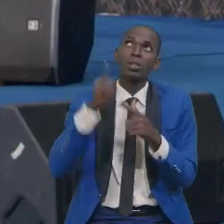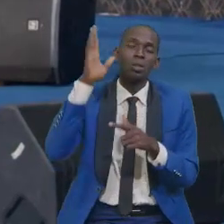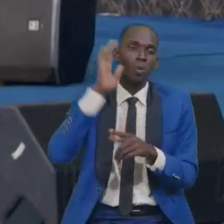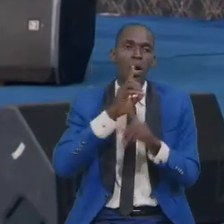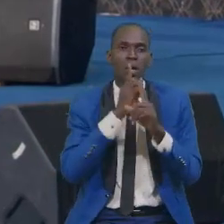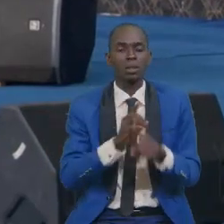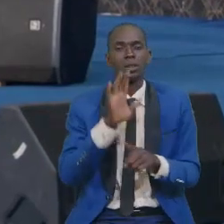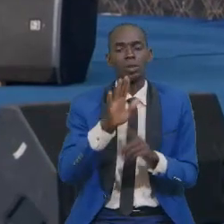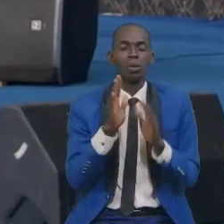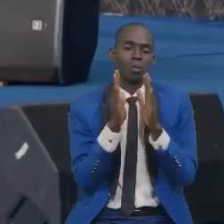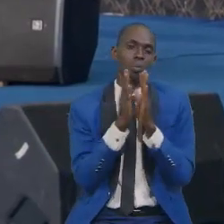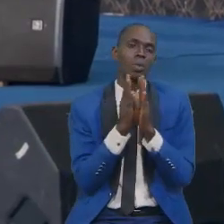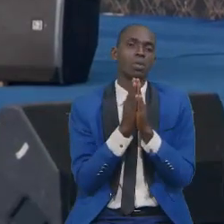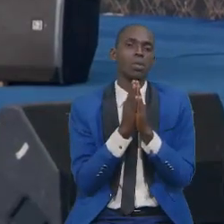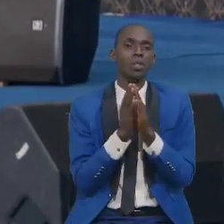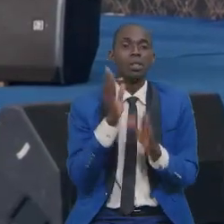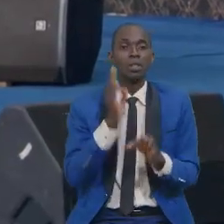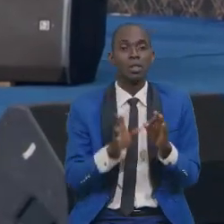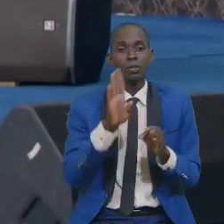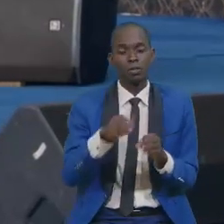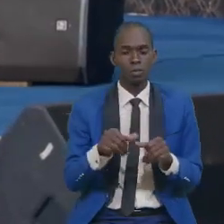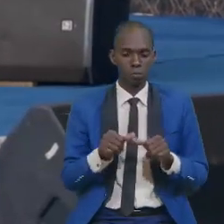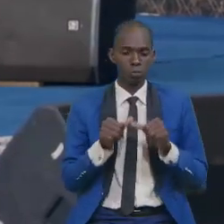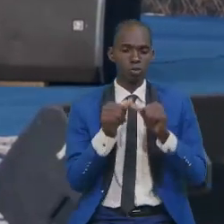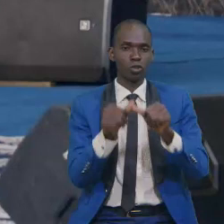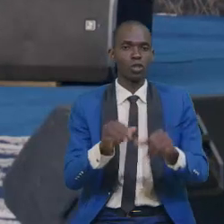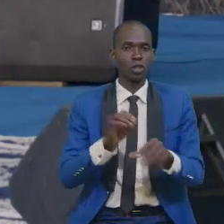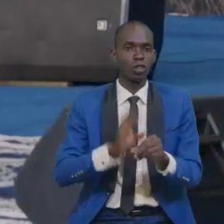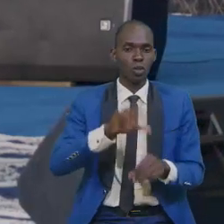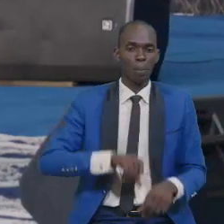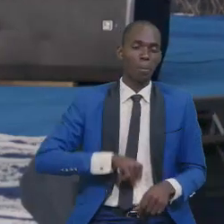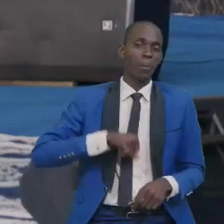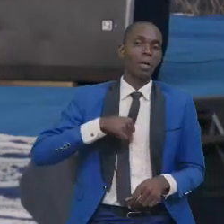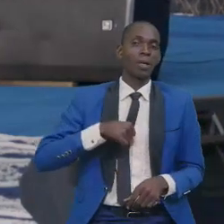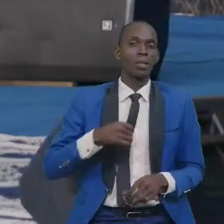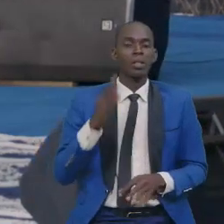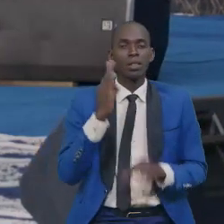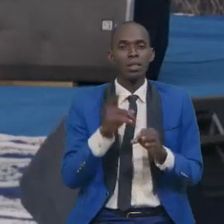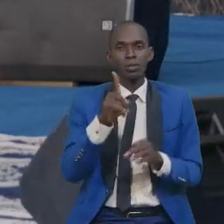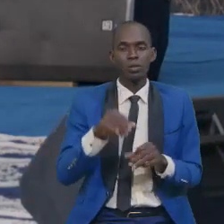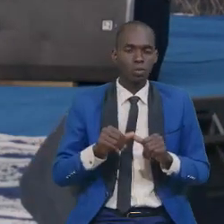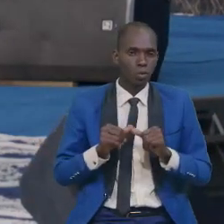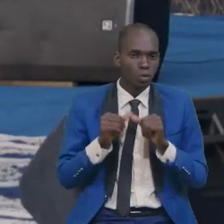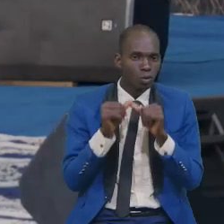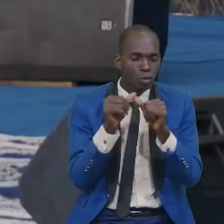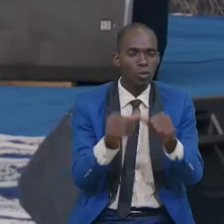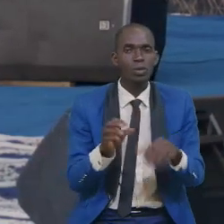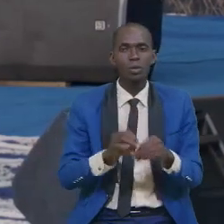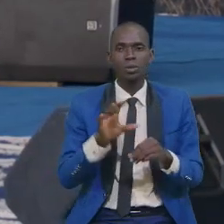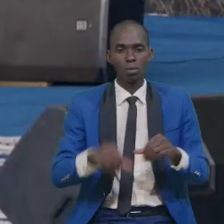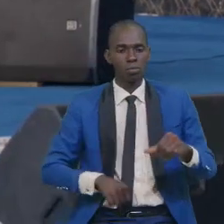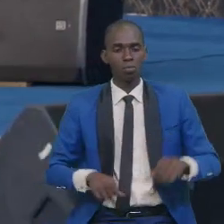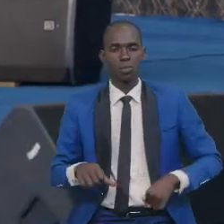if we remain in Pride if we're in me in in our ways it will remain in our